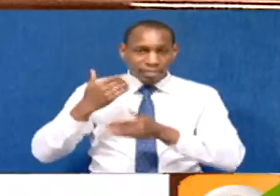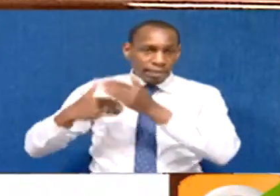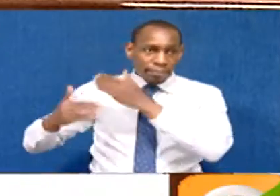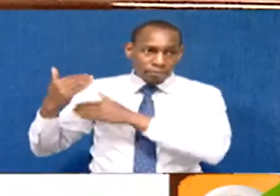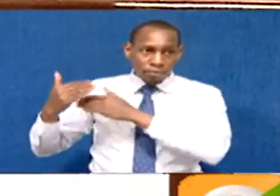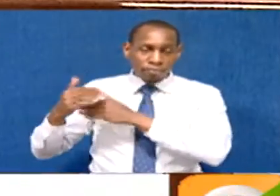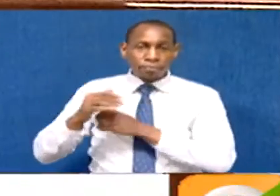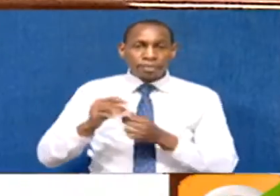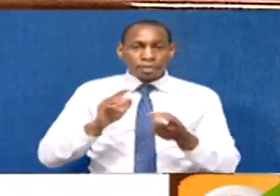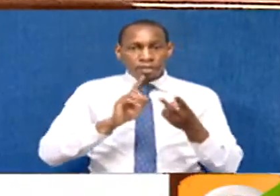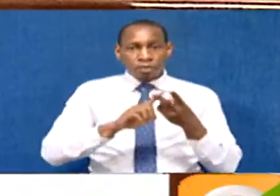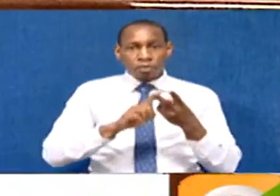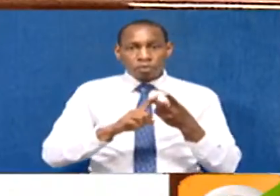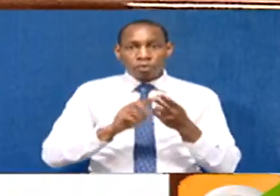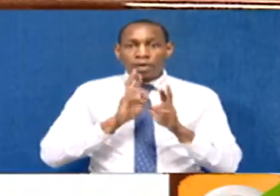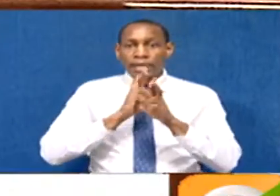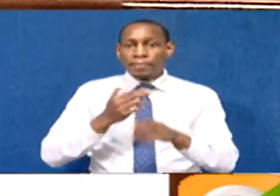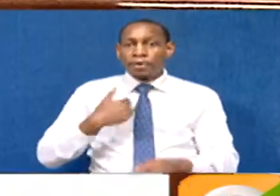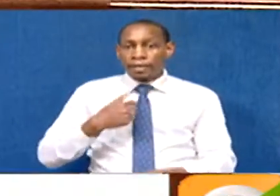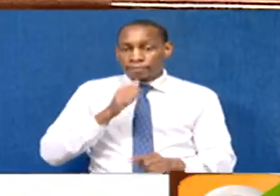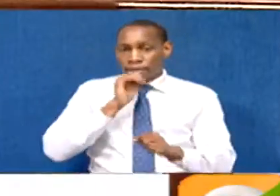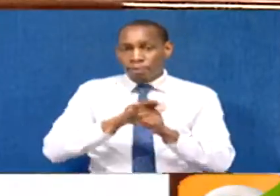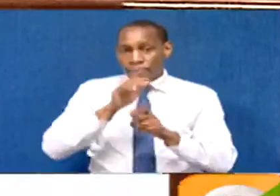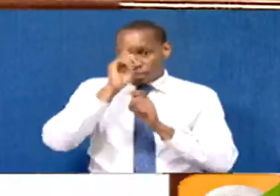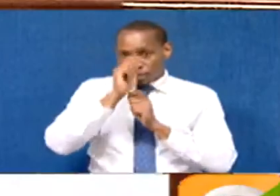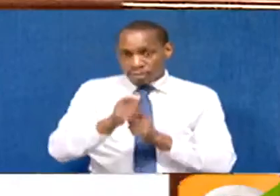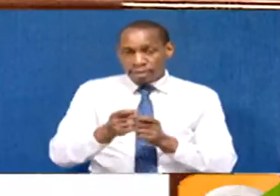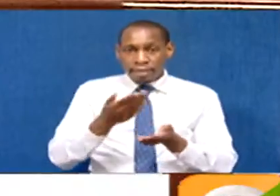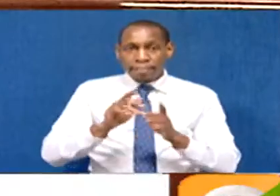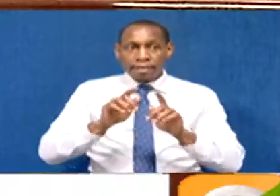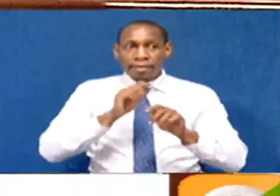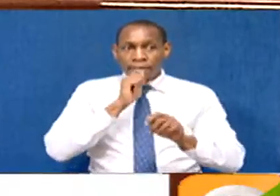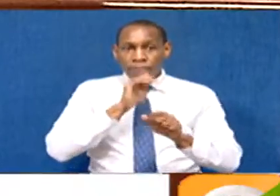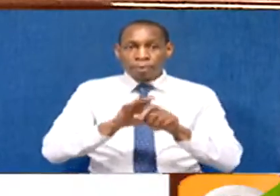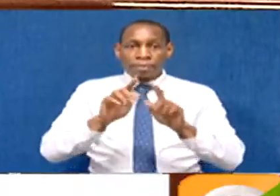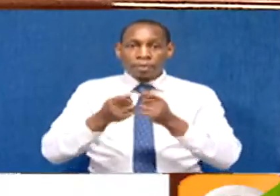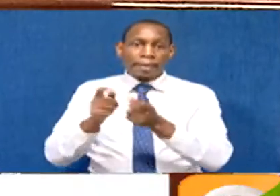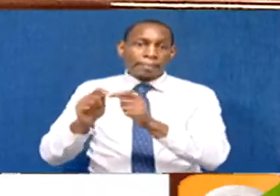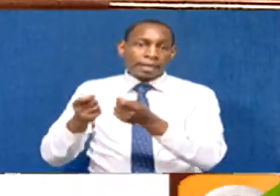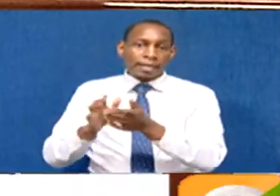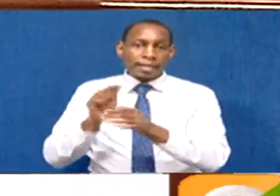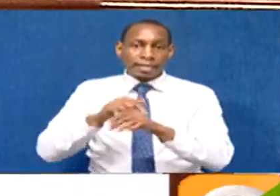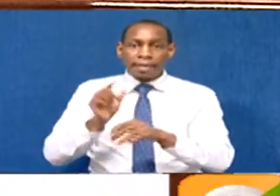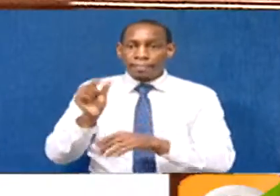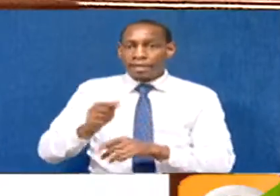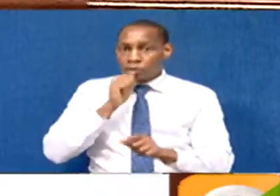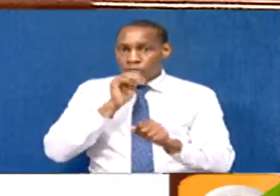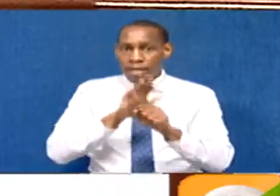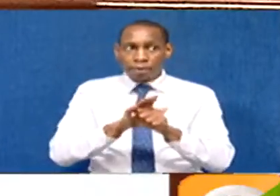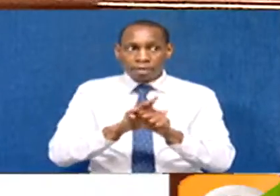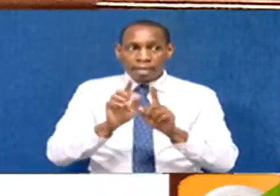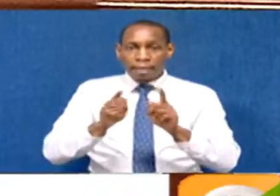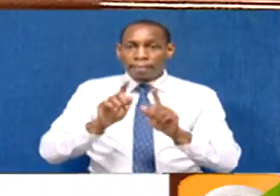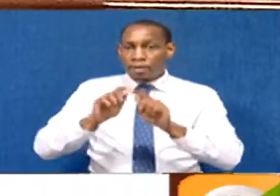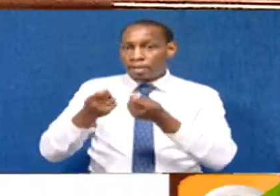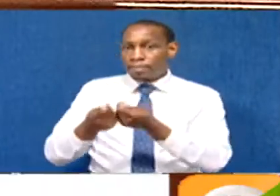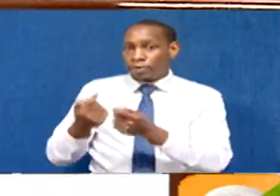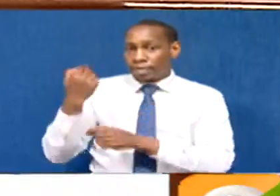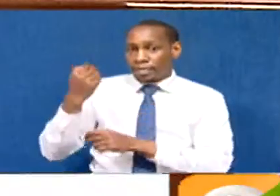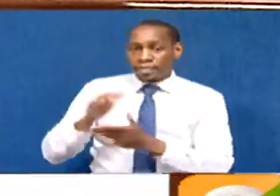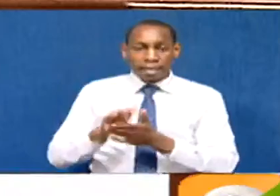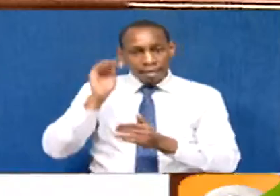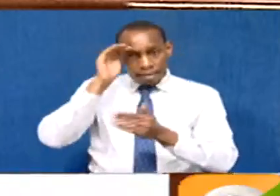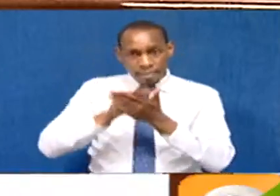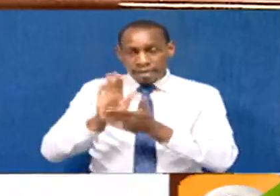past? Do they have a track record of keeping their promises or of broken promises? If somebody gives you a promise and they didn't keep the one for yesterday,